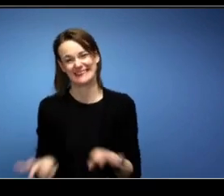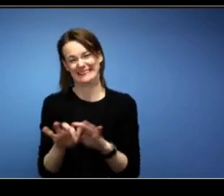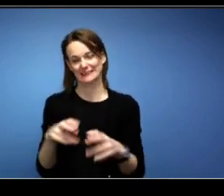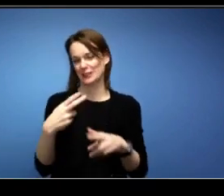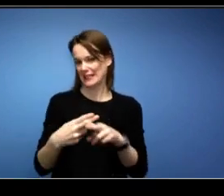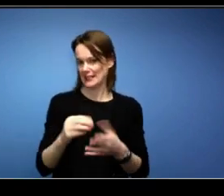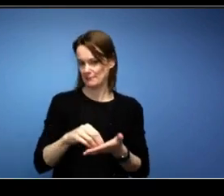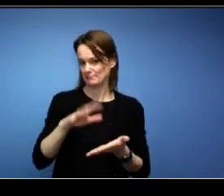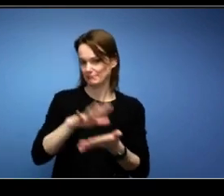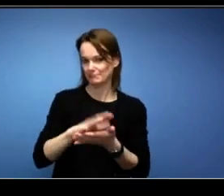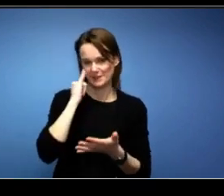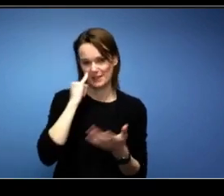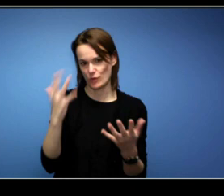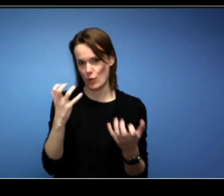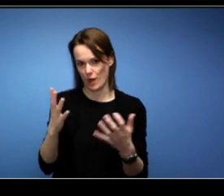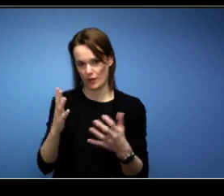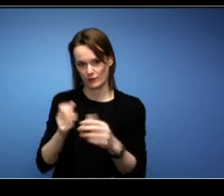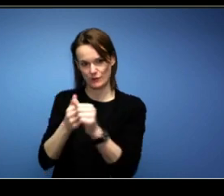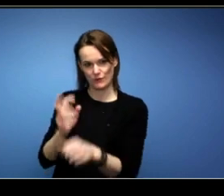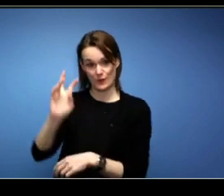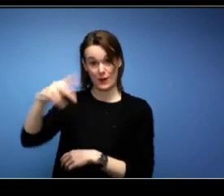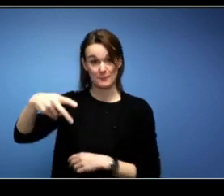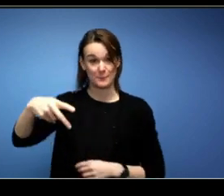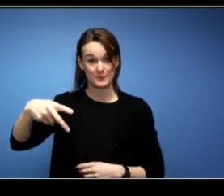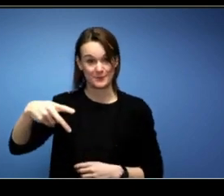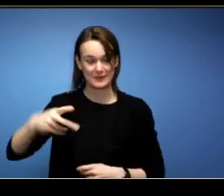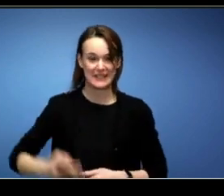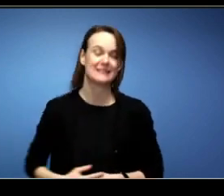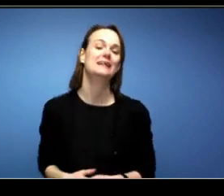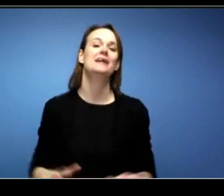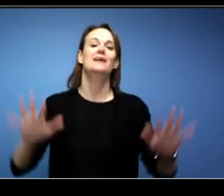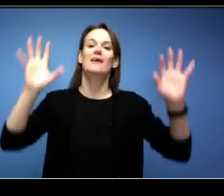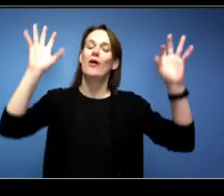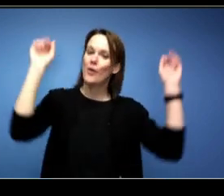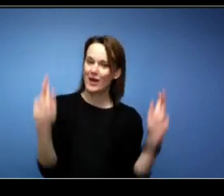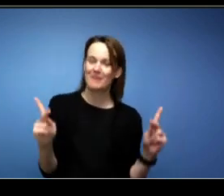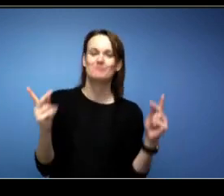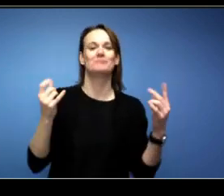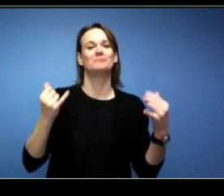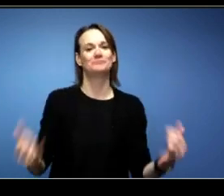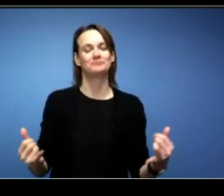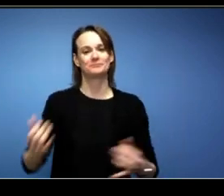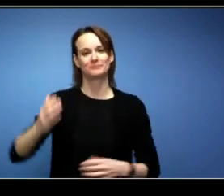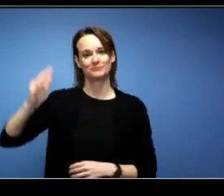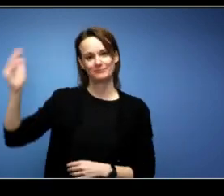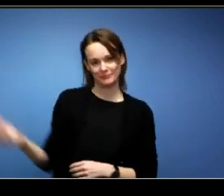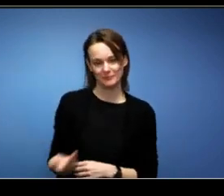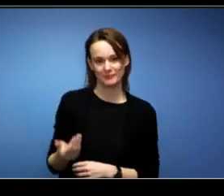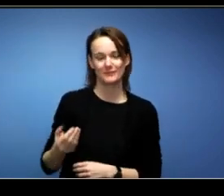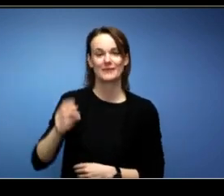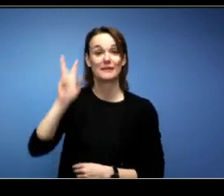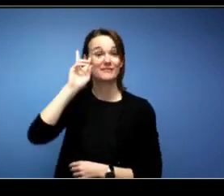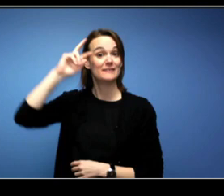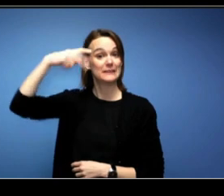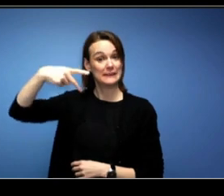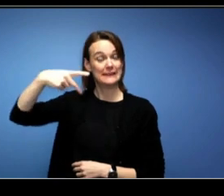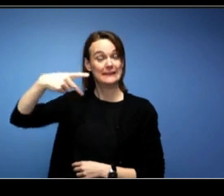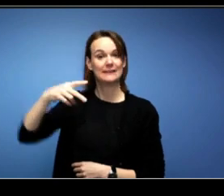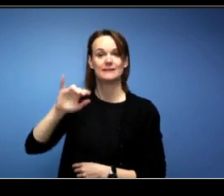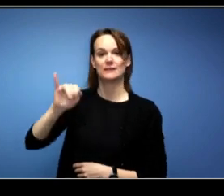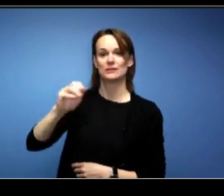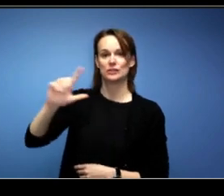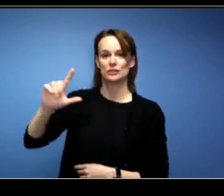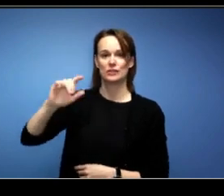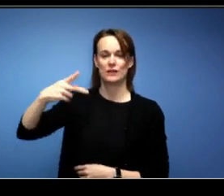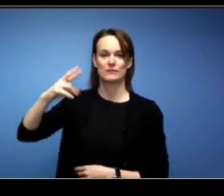if you want to make sure that you get a response, just make sure you include your name. With all that being said, I would like to welcome NSCC's Vice